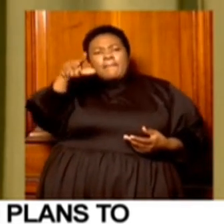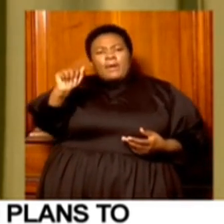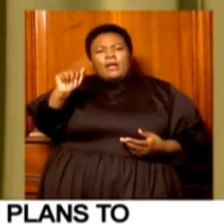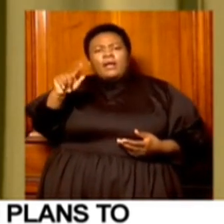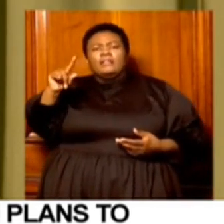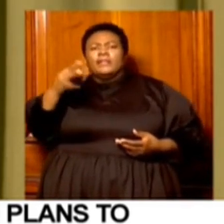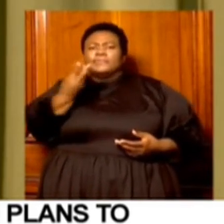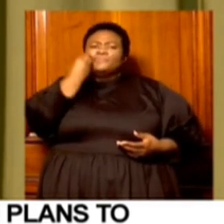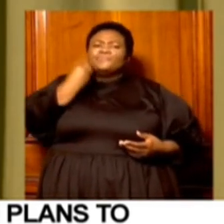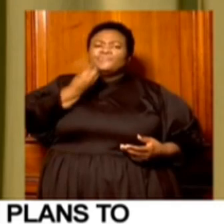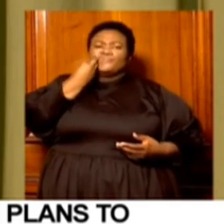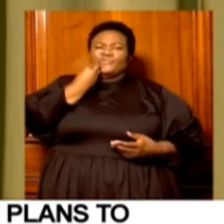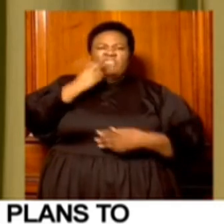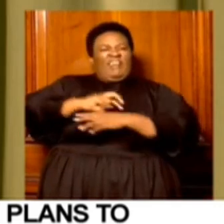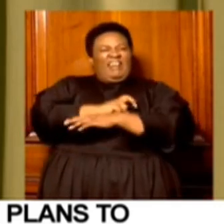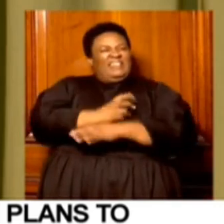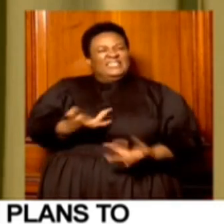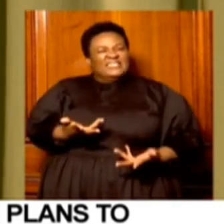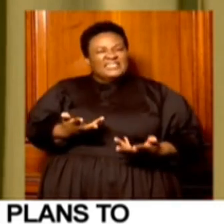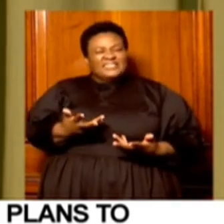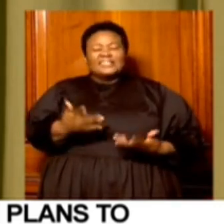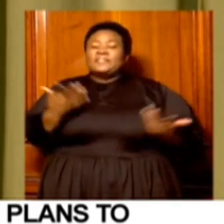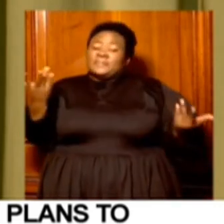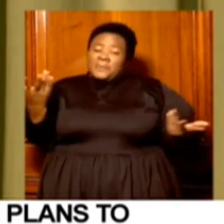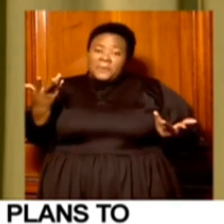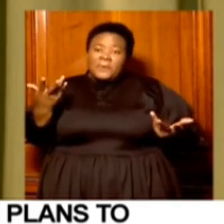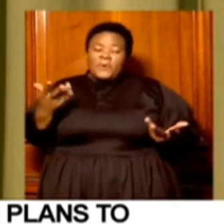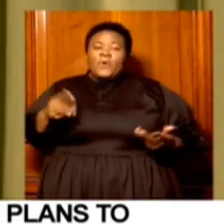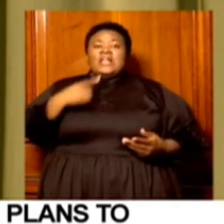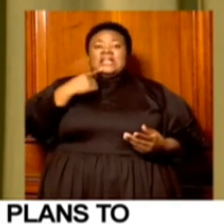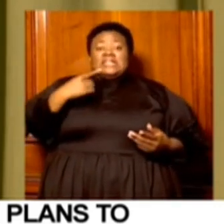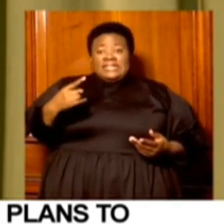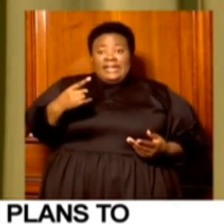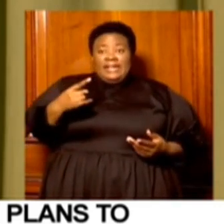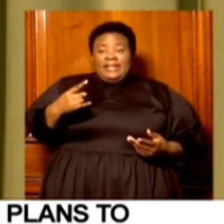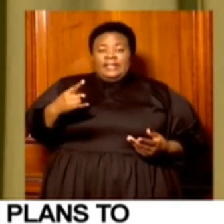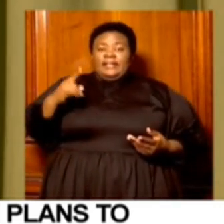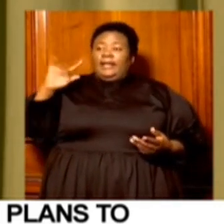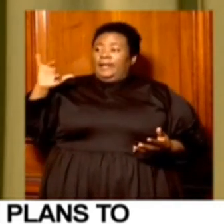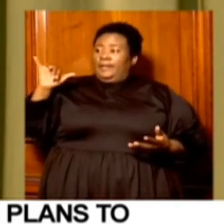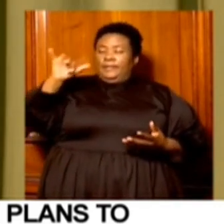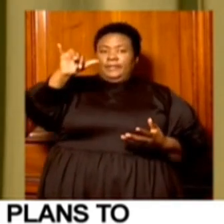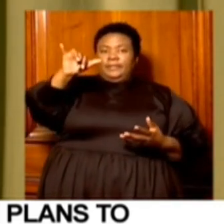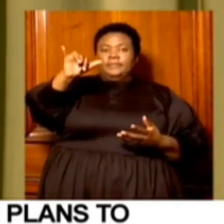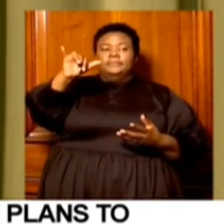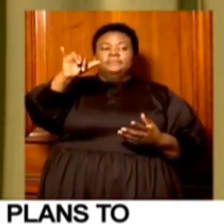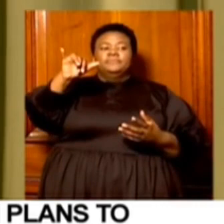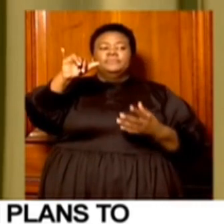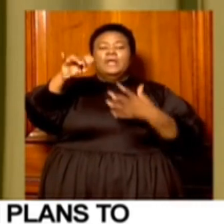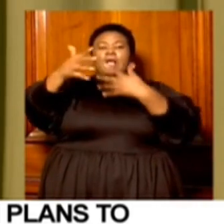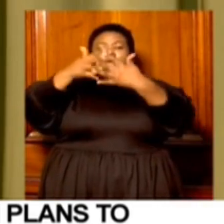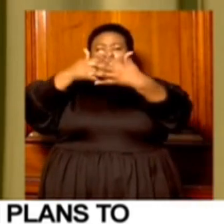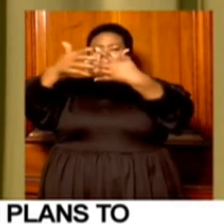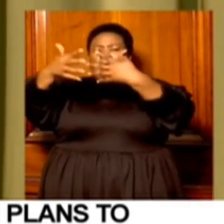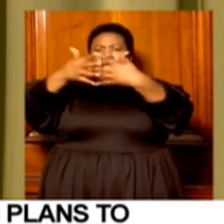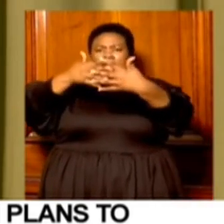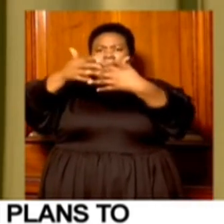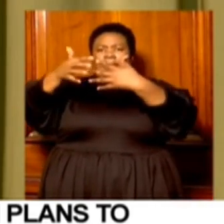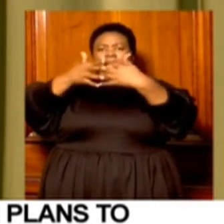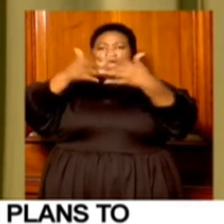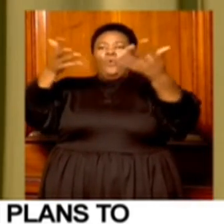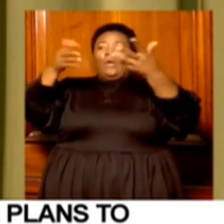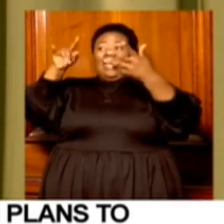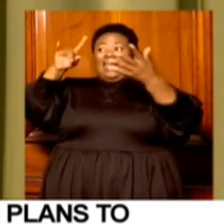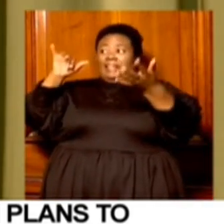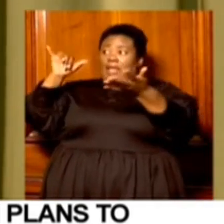high efficiency particulate air filters do, which were fitted in all our aeroplanes,